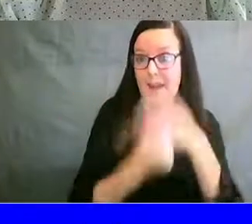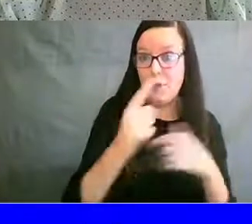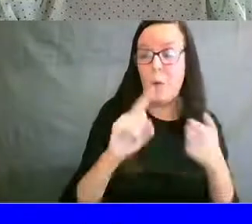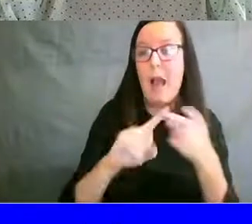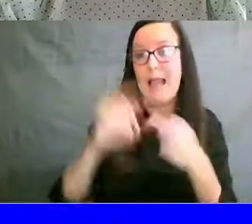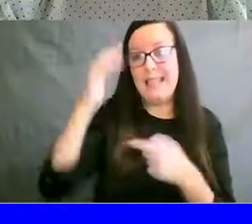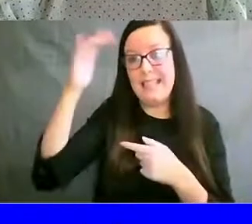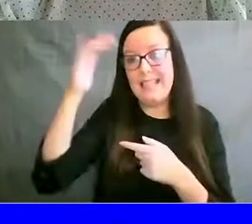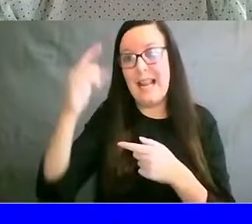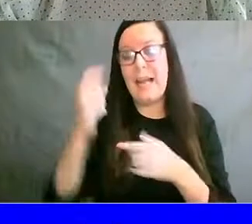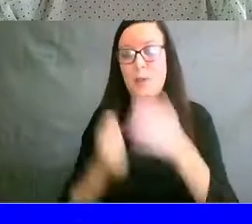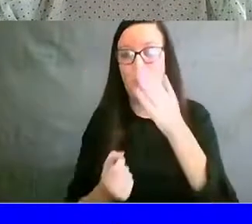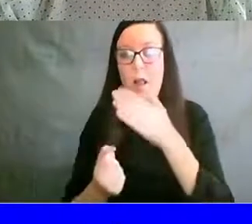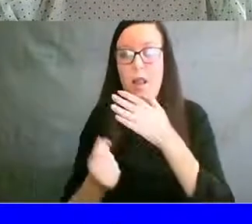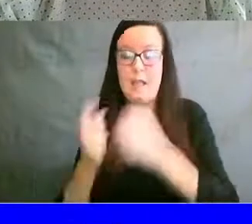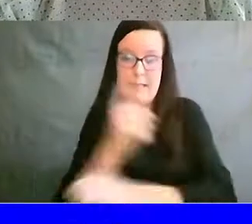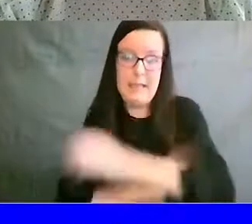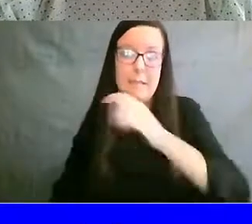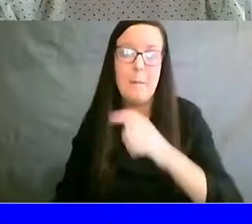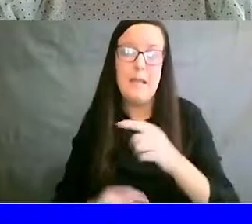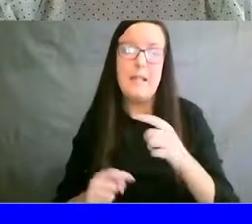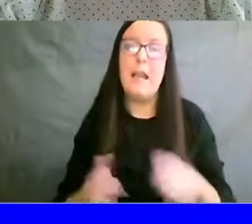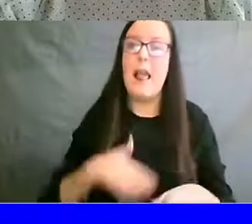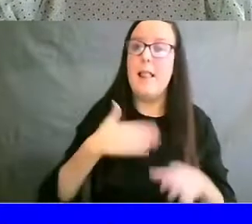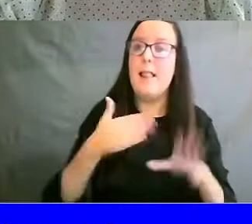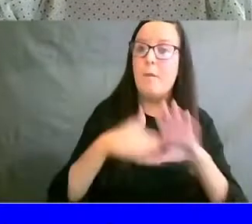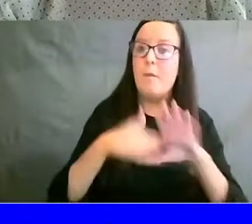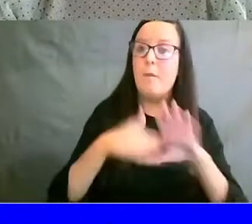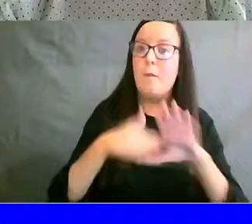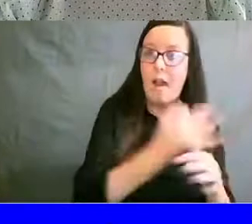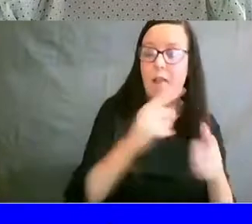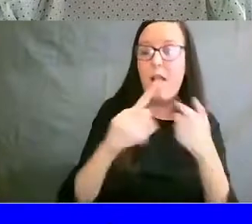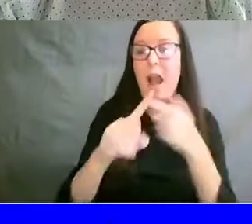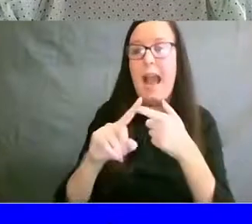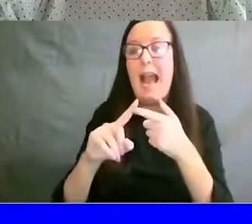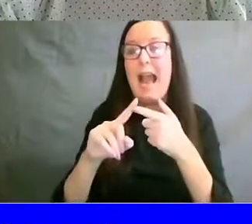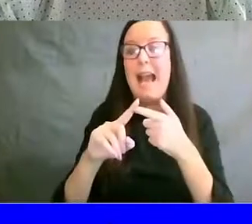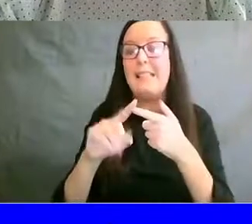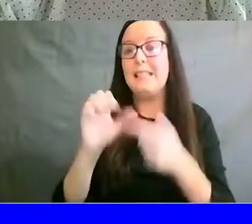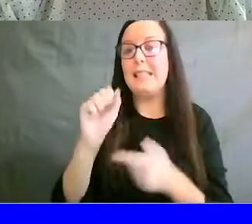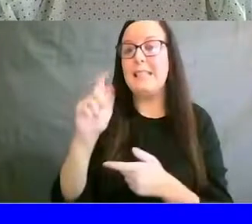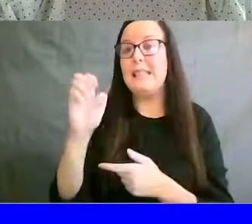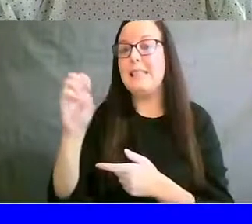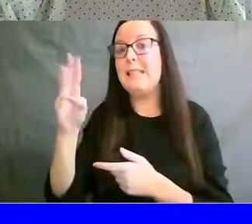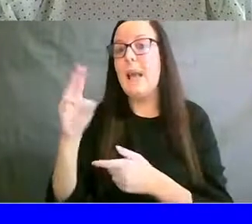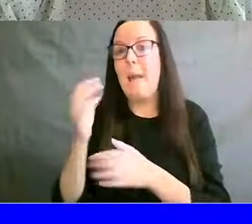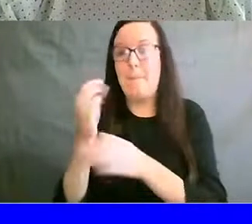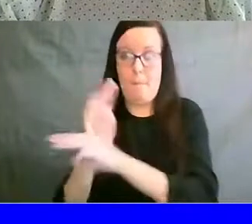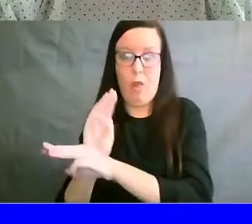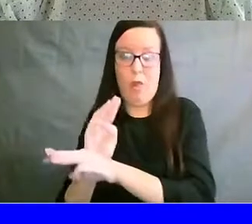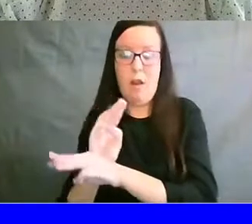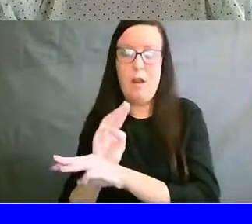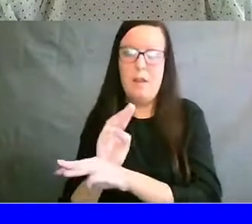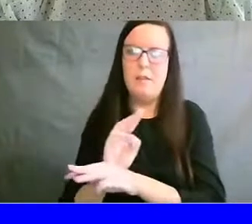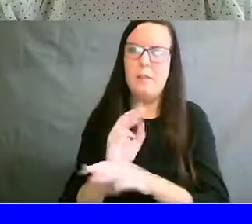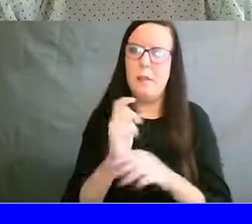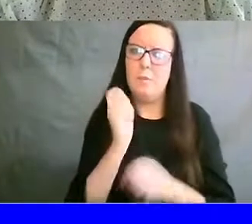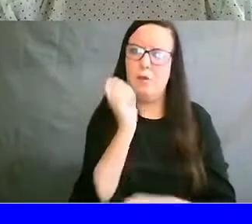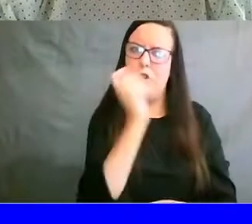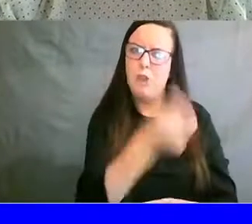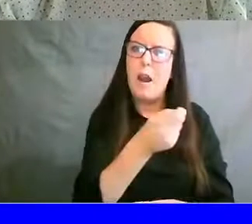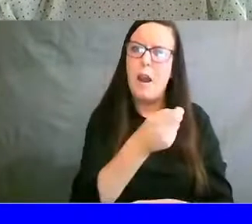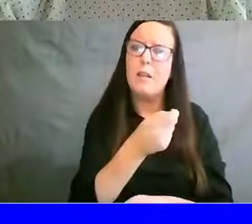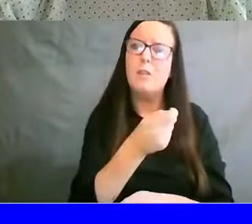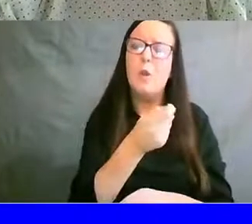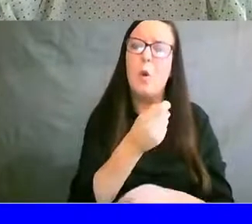and stepmother, both of whom also have disabilities. He was charged with several offences relating to another member of his